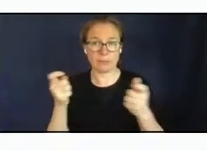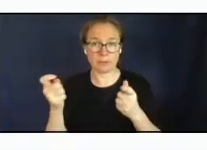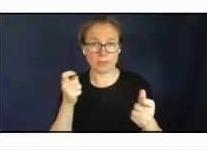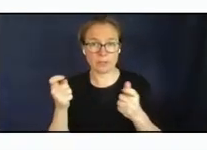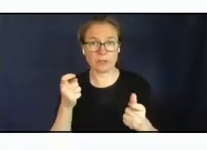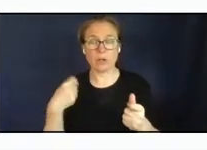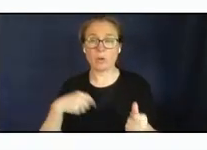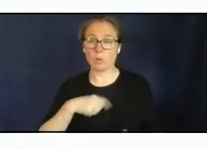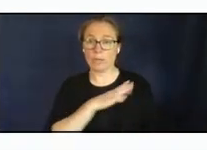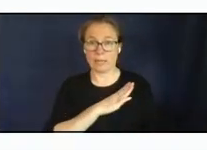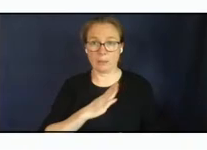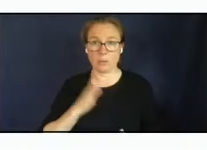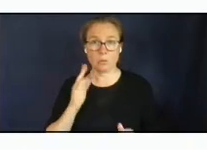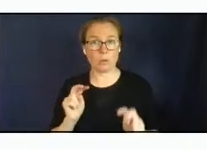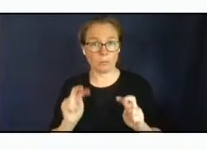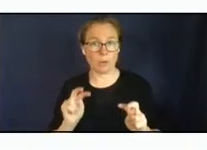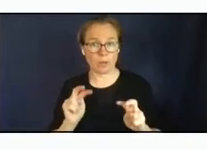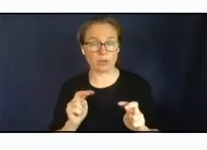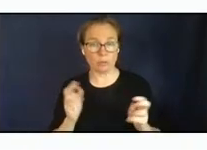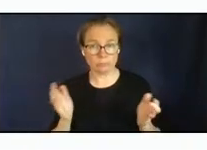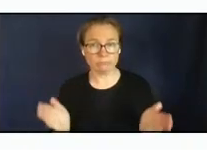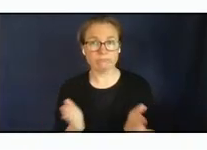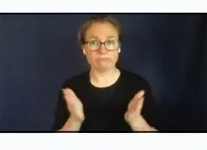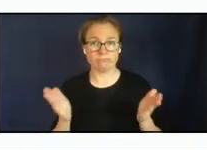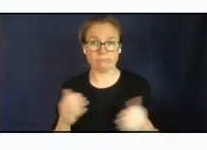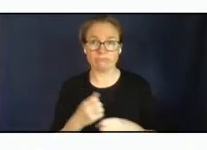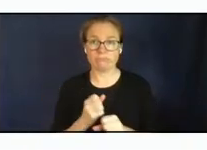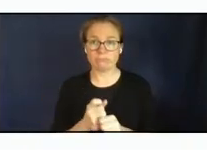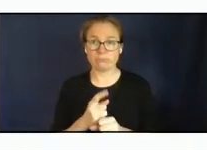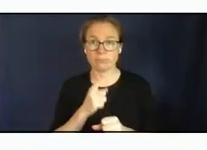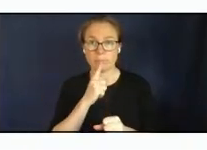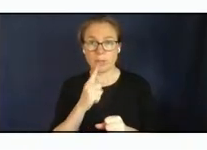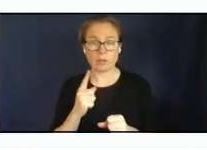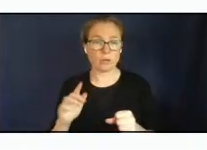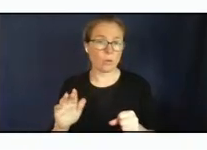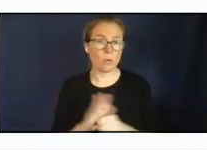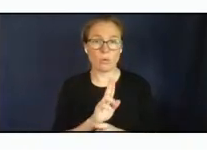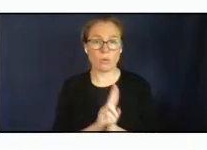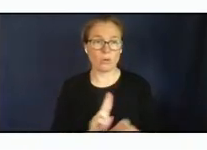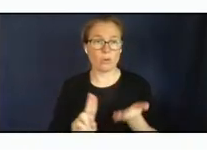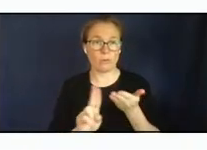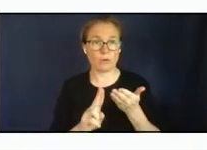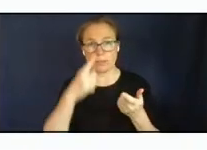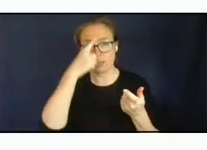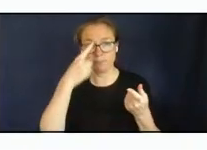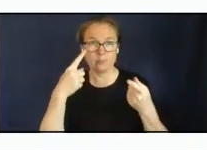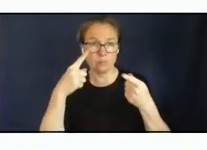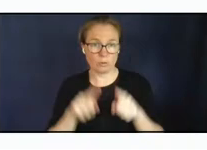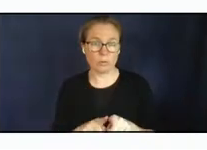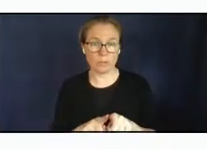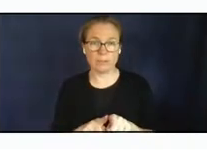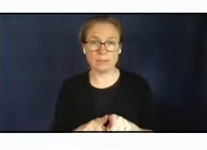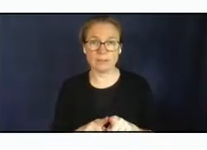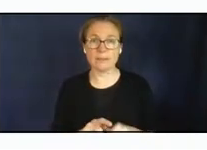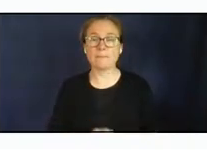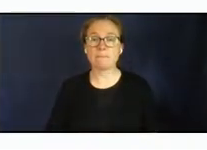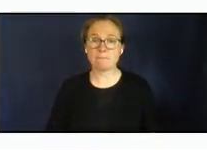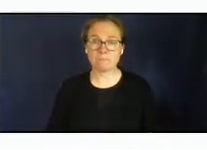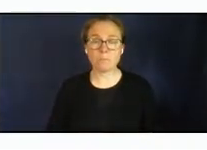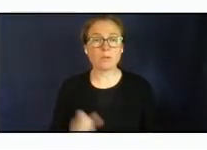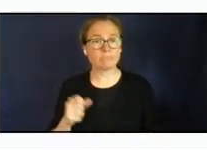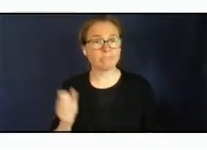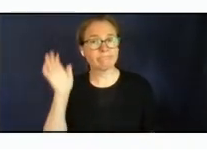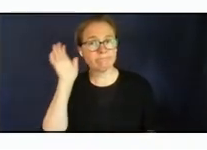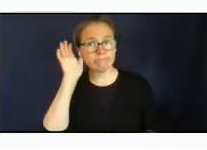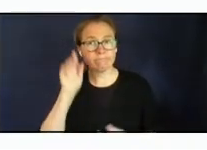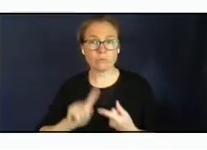and push to make sure that the entire university community is on the same page. So we certainly hear those comments and we'll continue to push